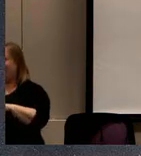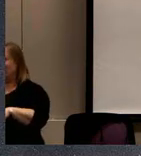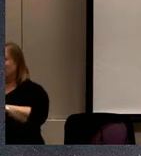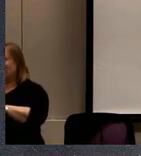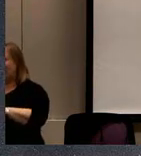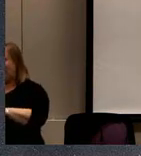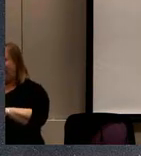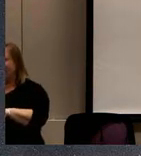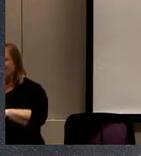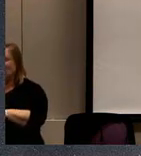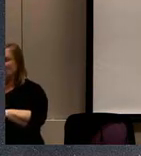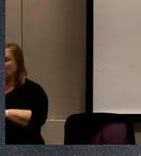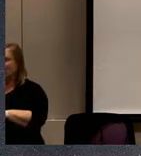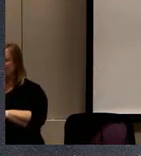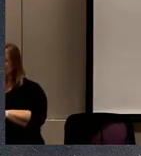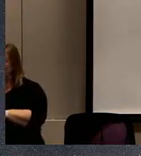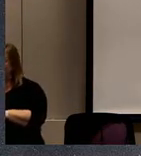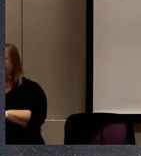13 years now.